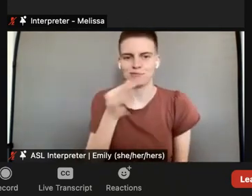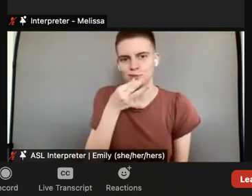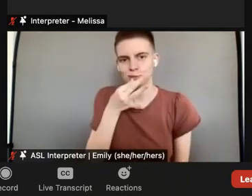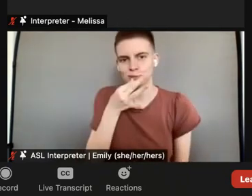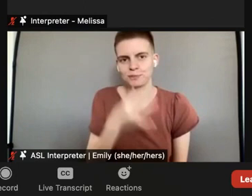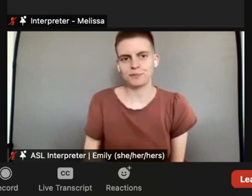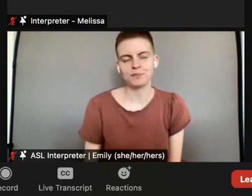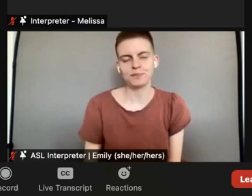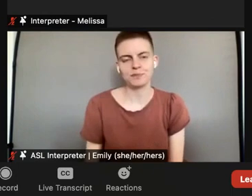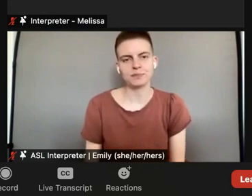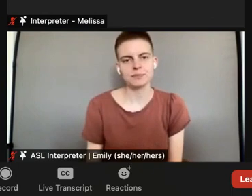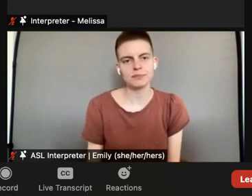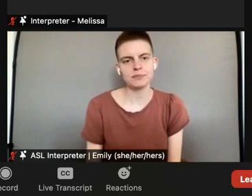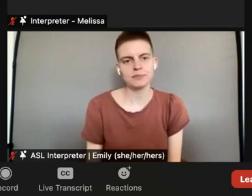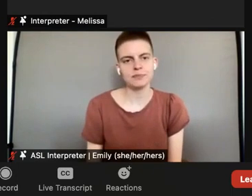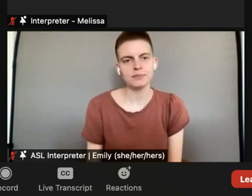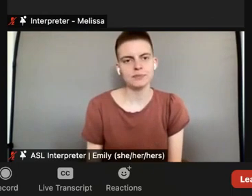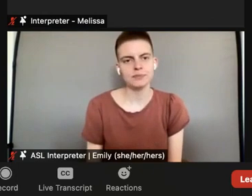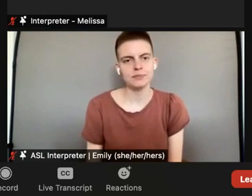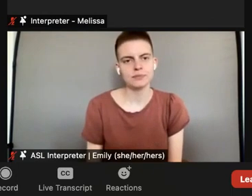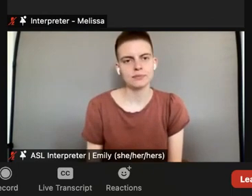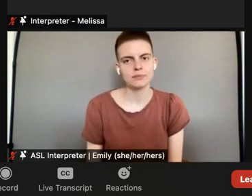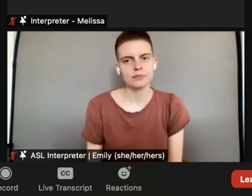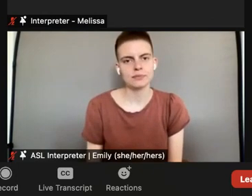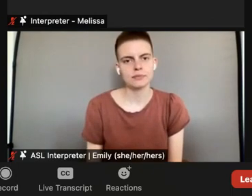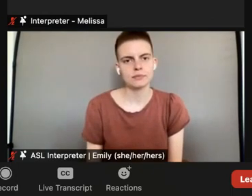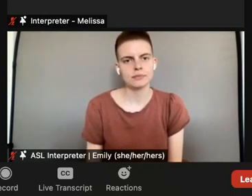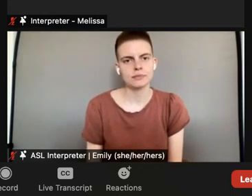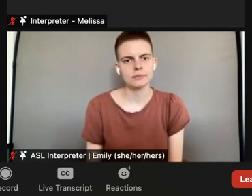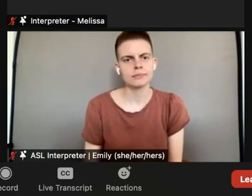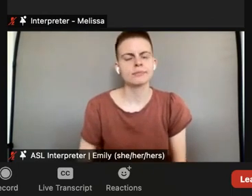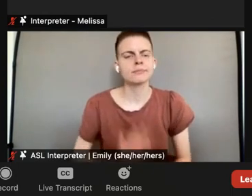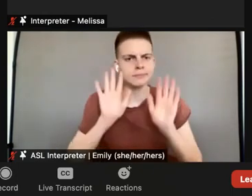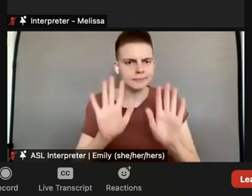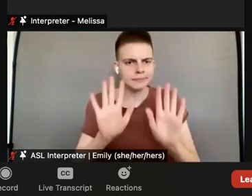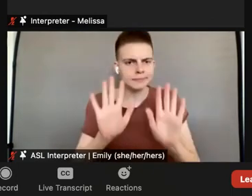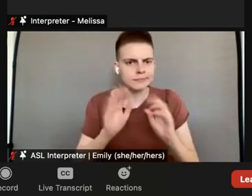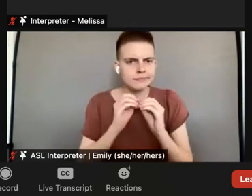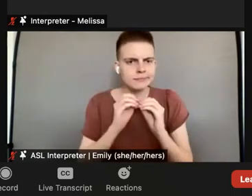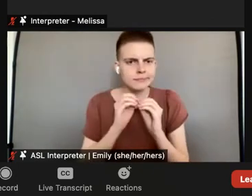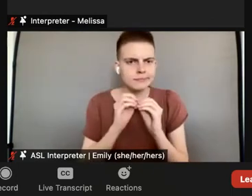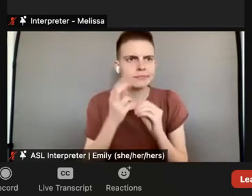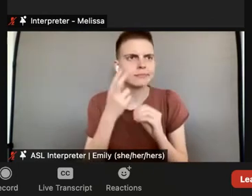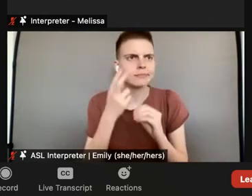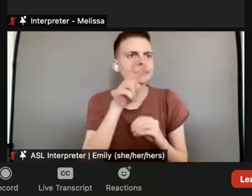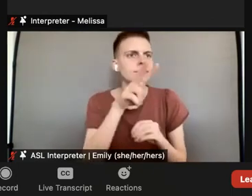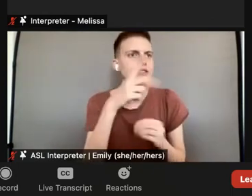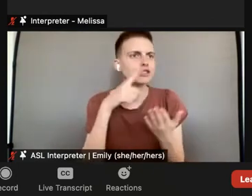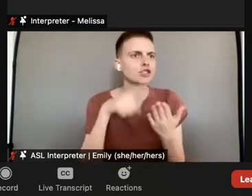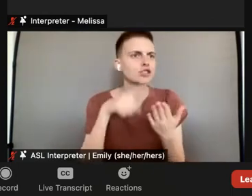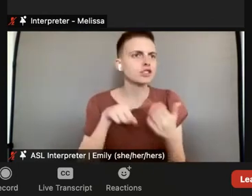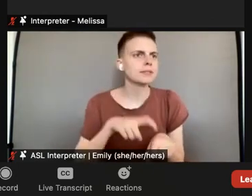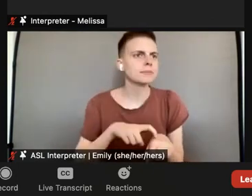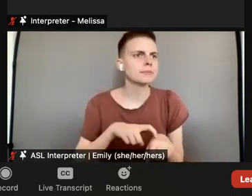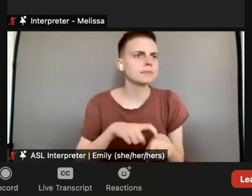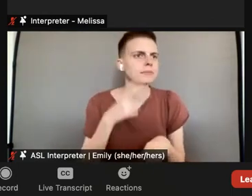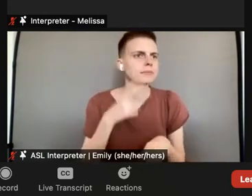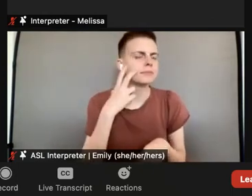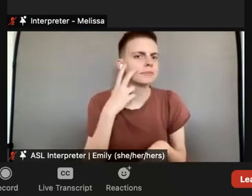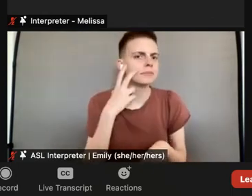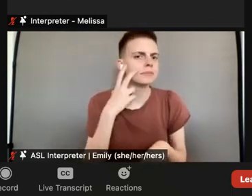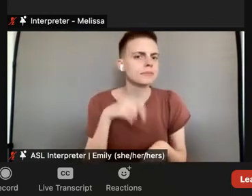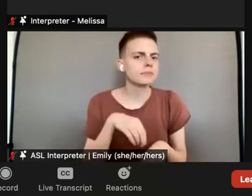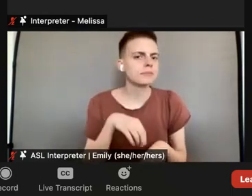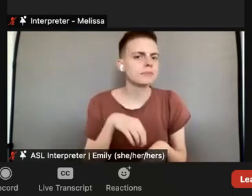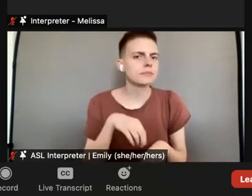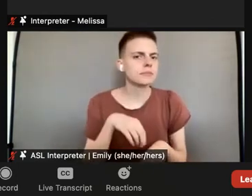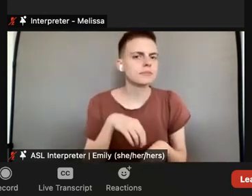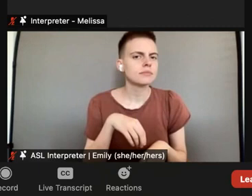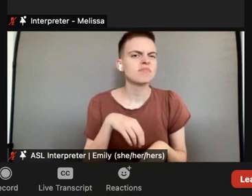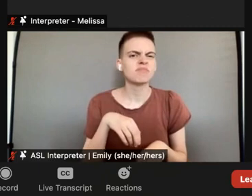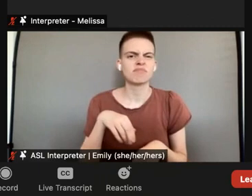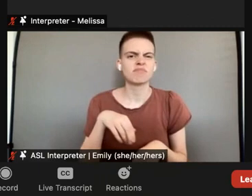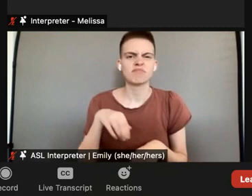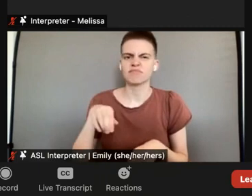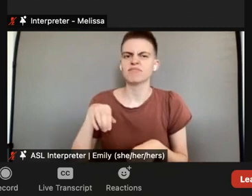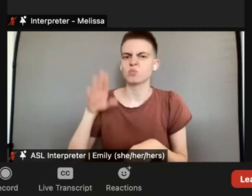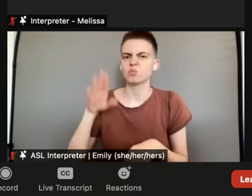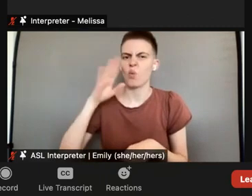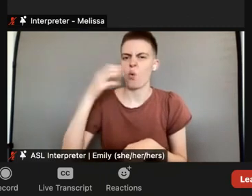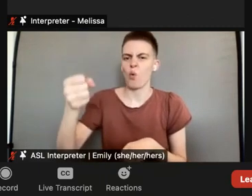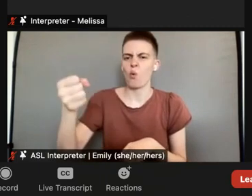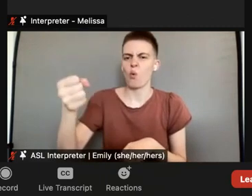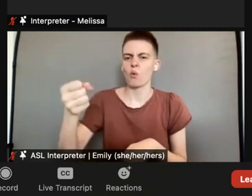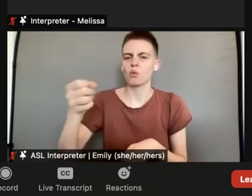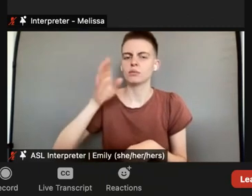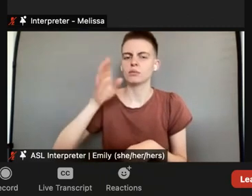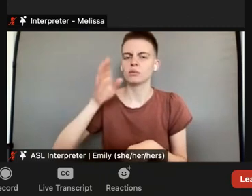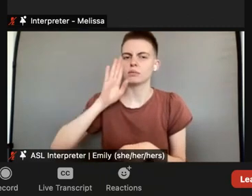Okay. In fact, I'm looking at the time. So bookmark that. I'm going to